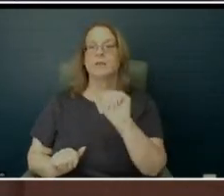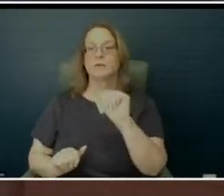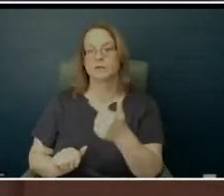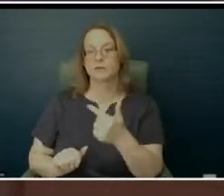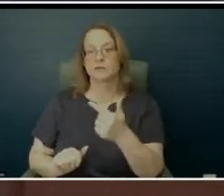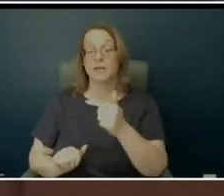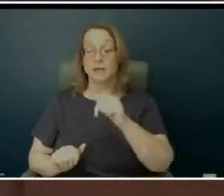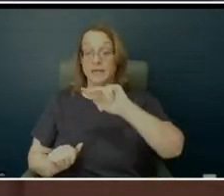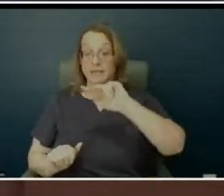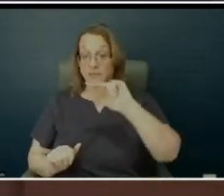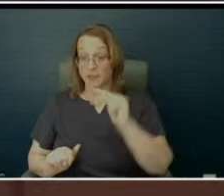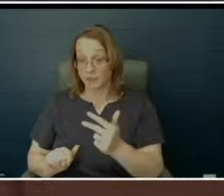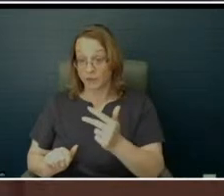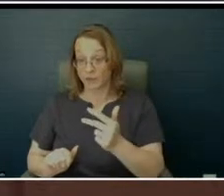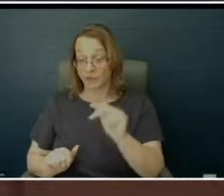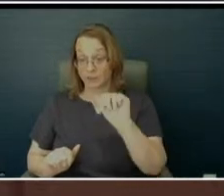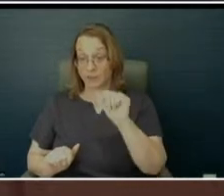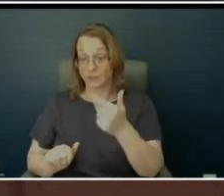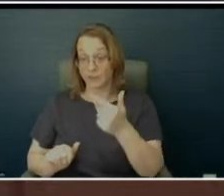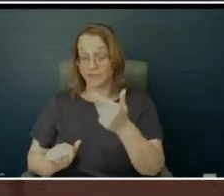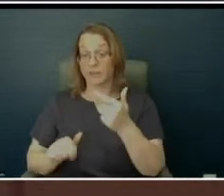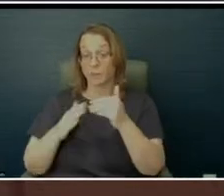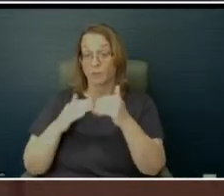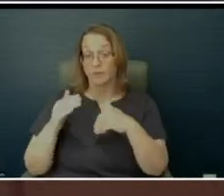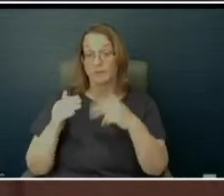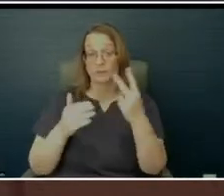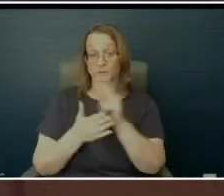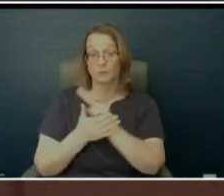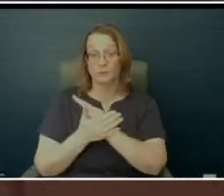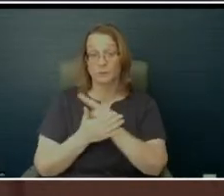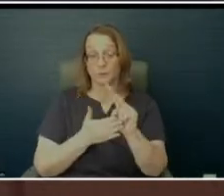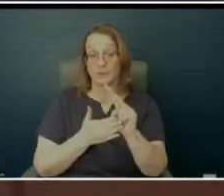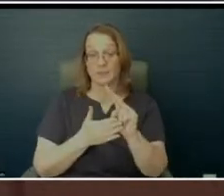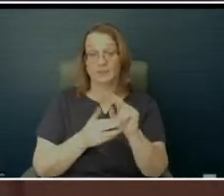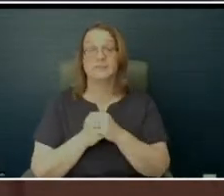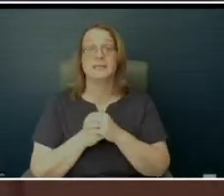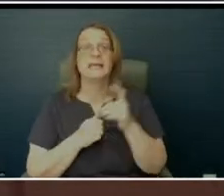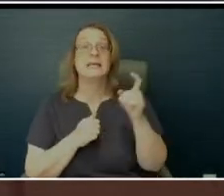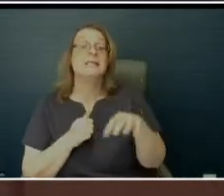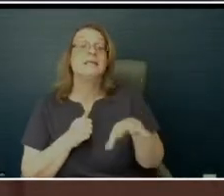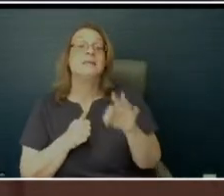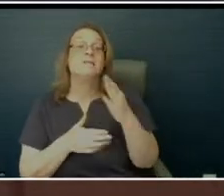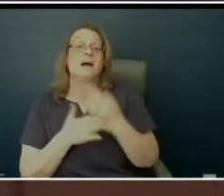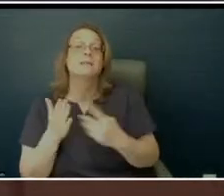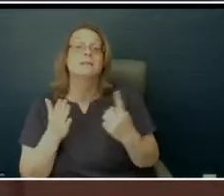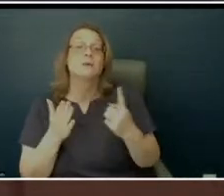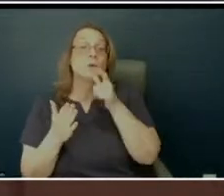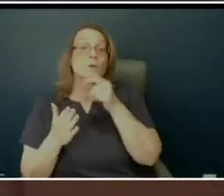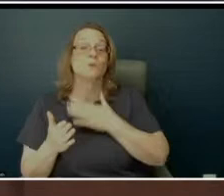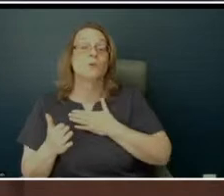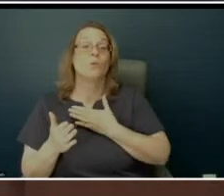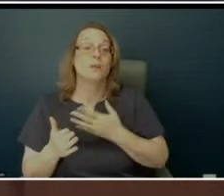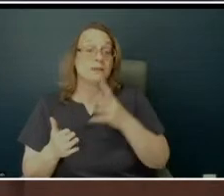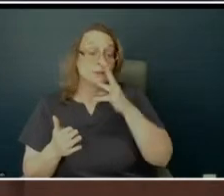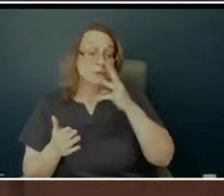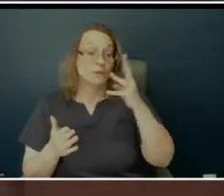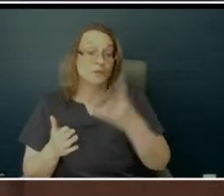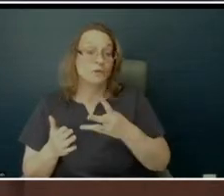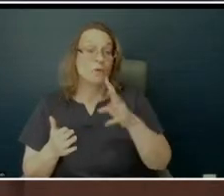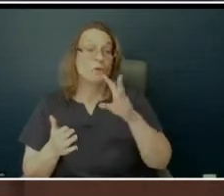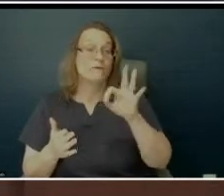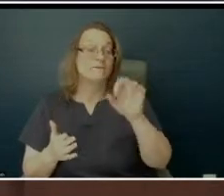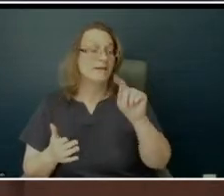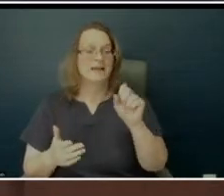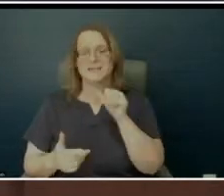2 weeks. He needed to find someone who was willing to ignore the facts. That is not the norm. Let's look at